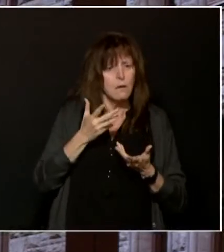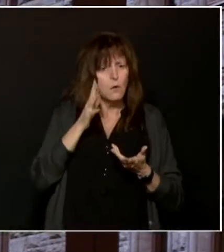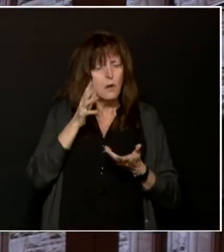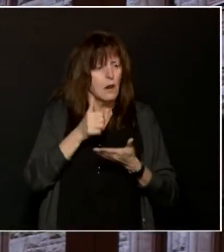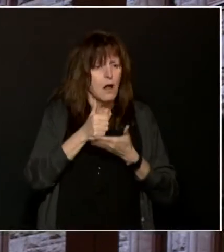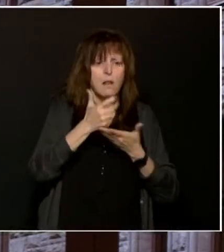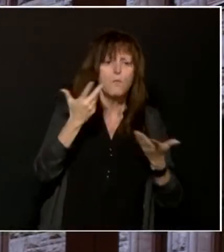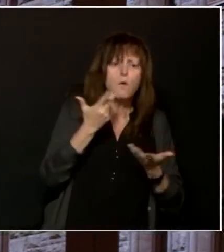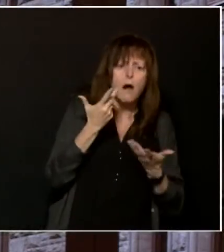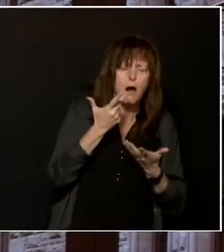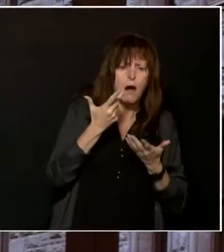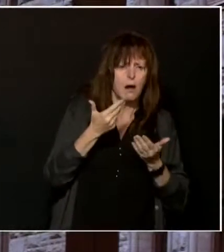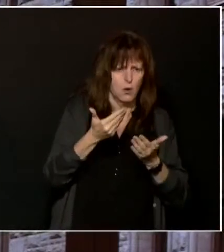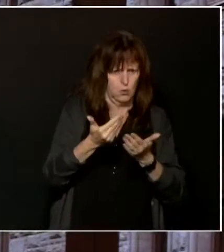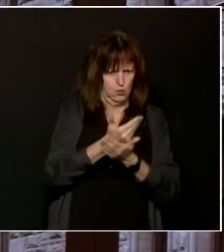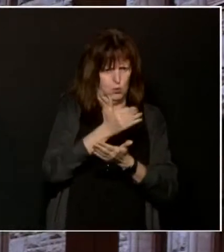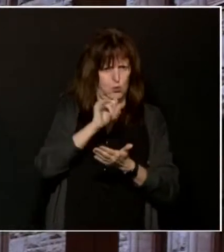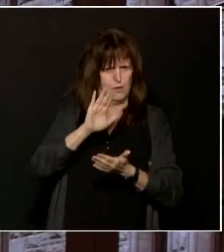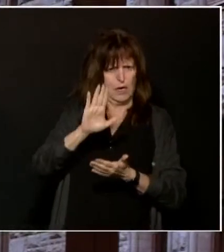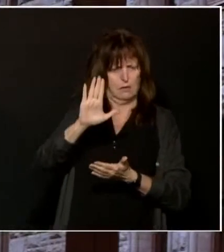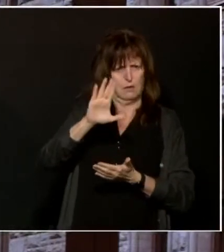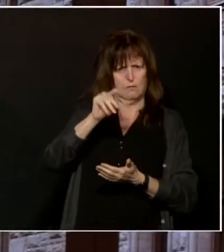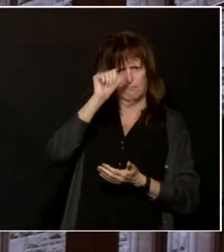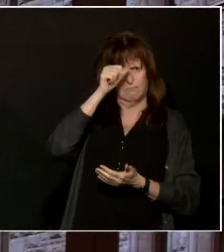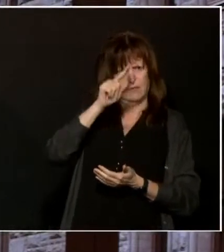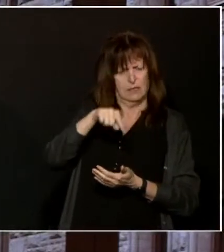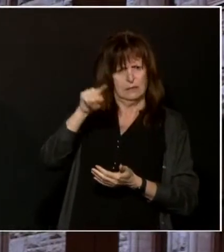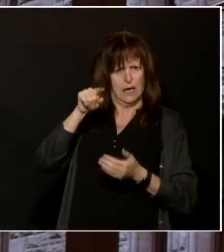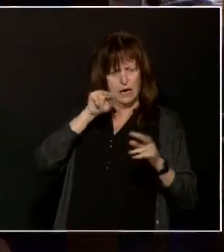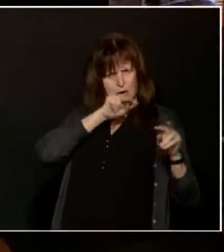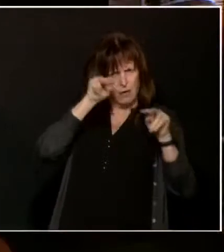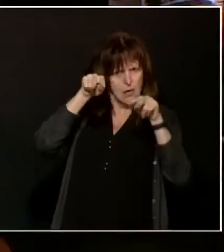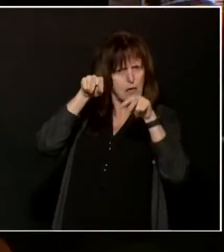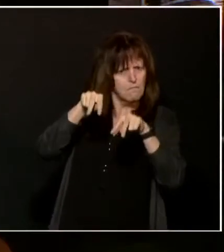and its assessment and monitoring. Follow up.